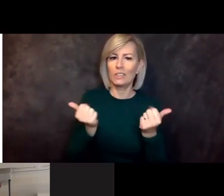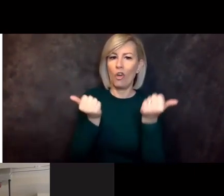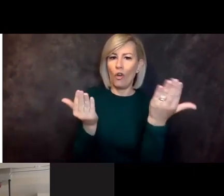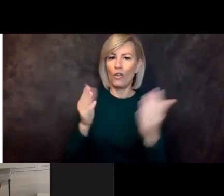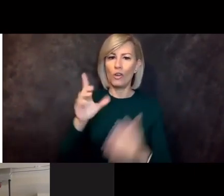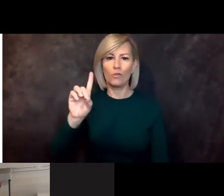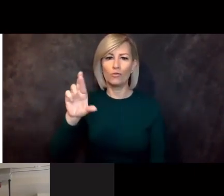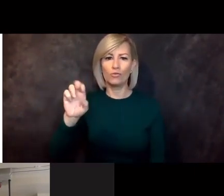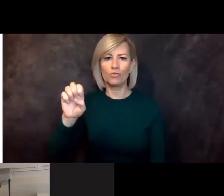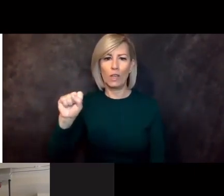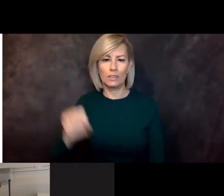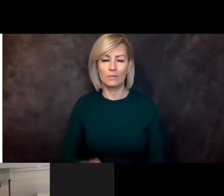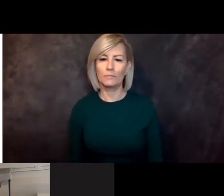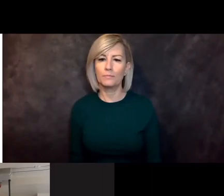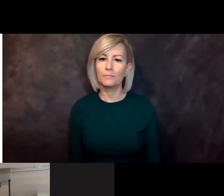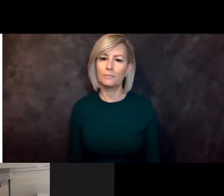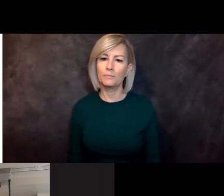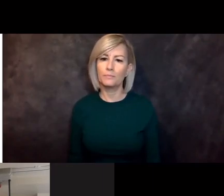All right.